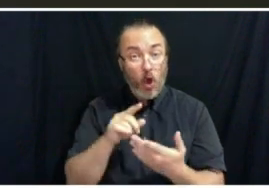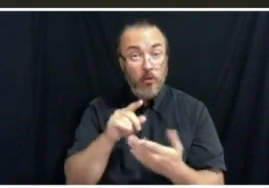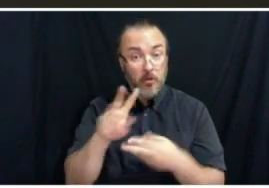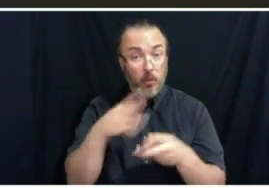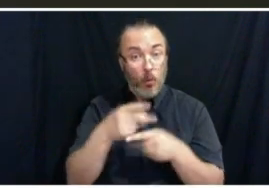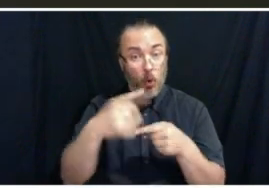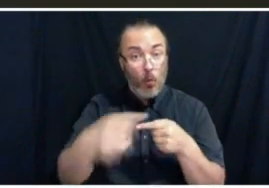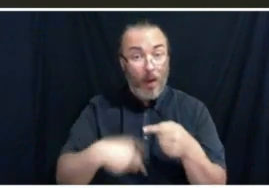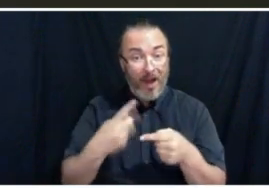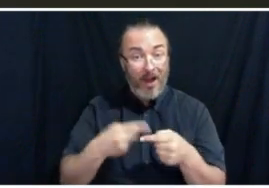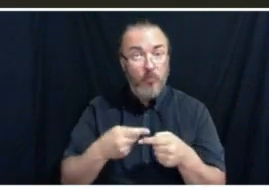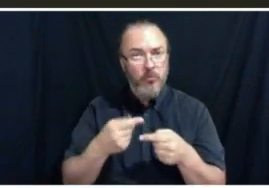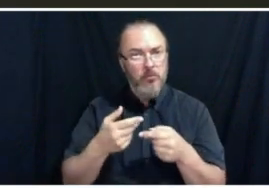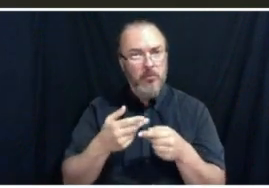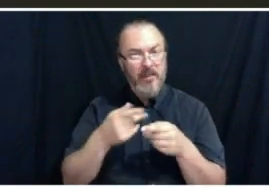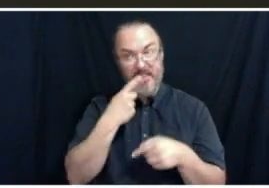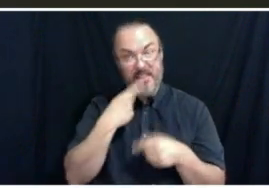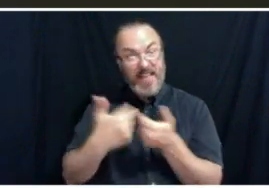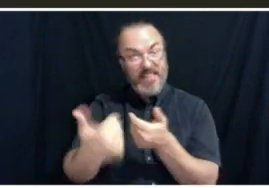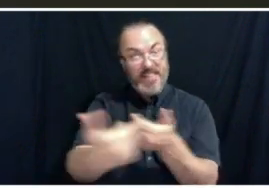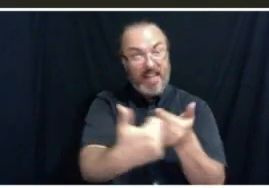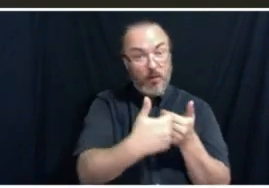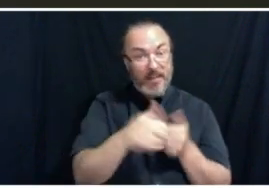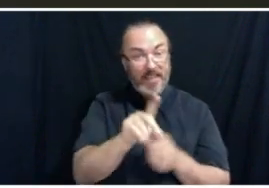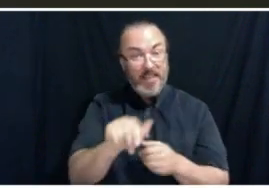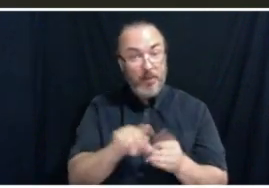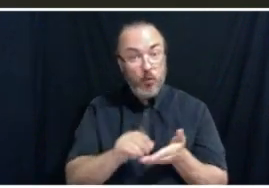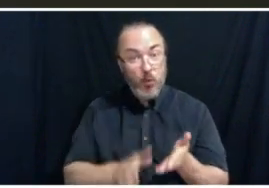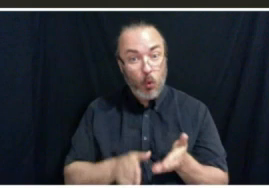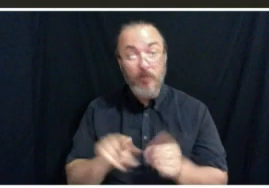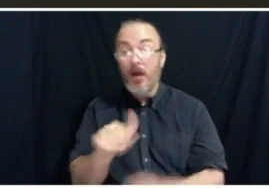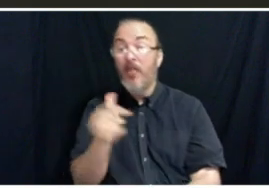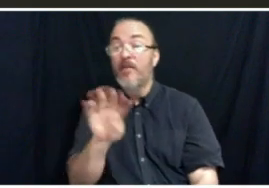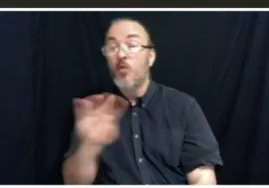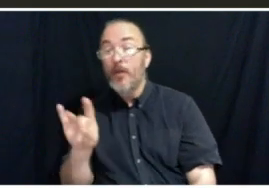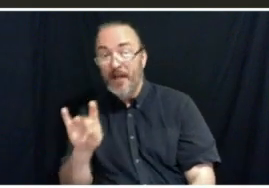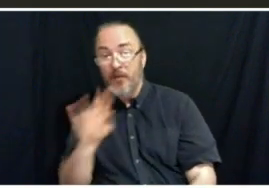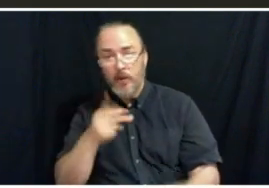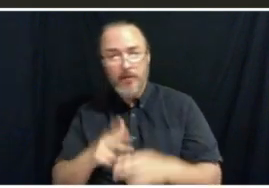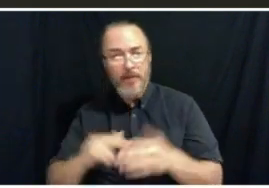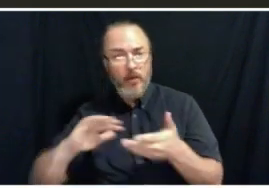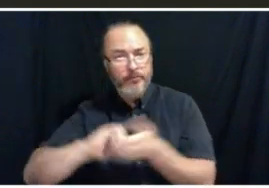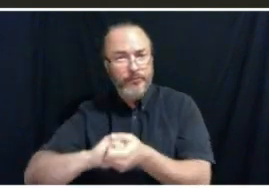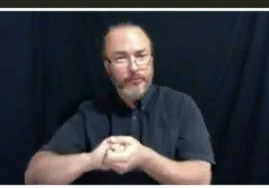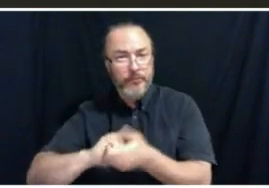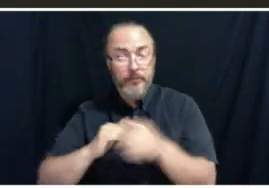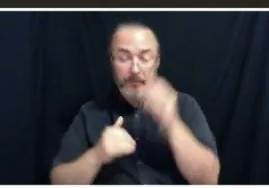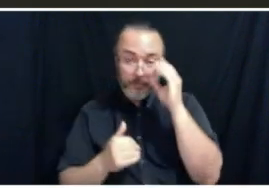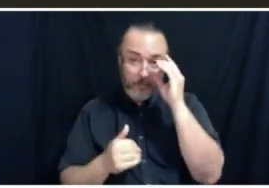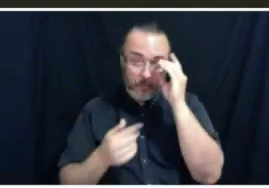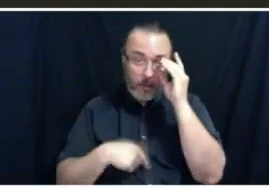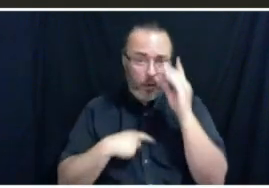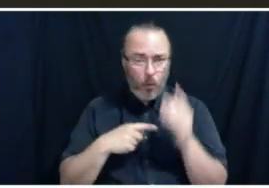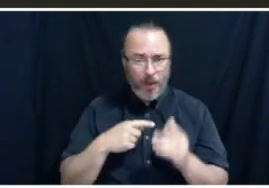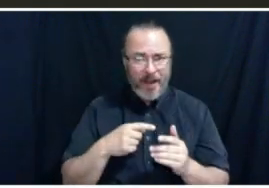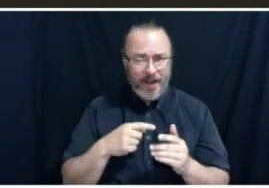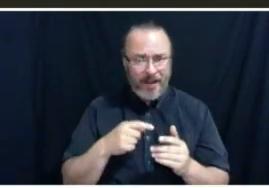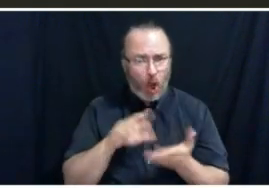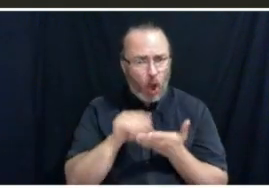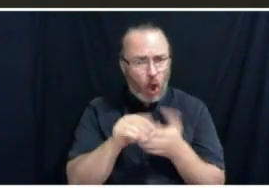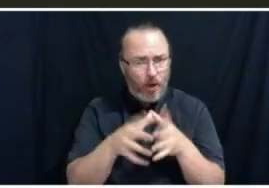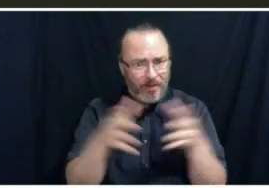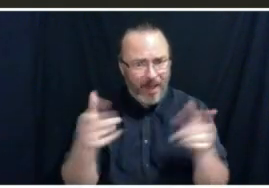segregating students with disabilities. Another 48% call for partial segregation. We believe much can be learned from countries